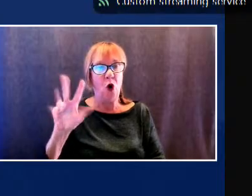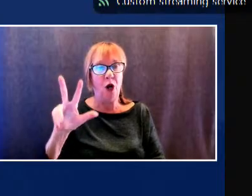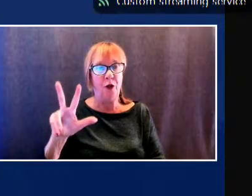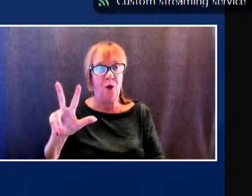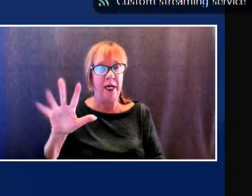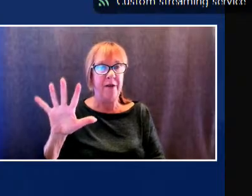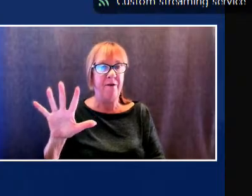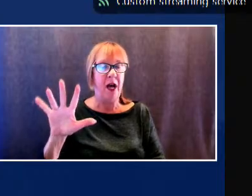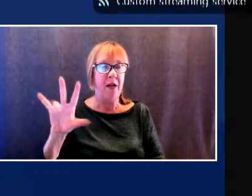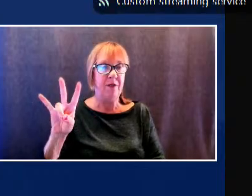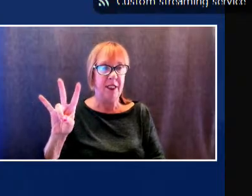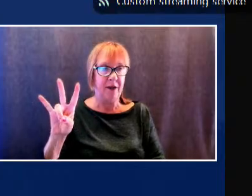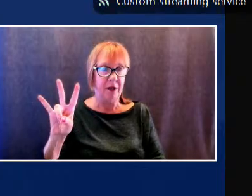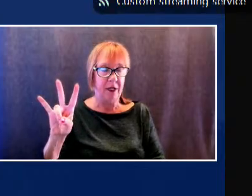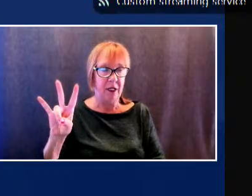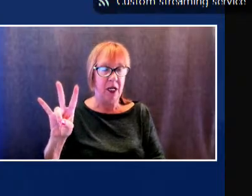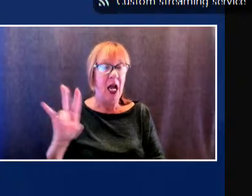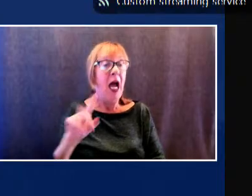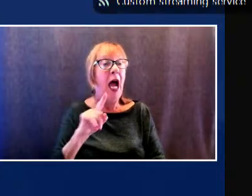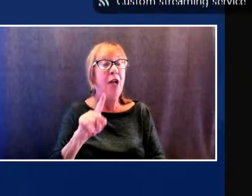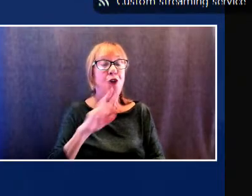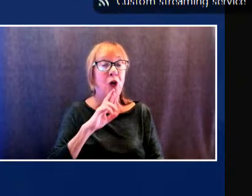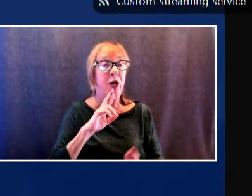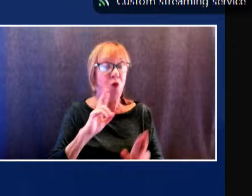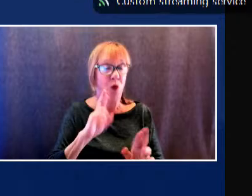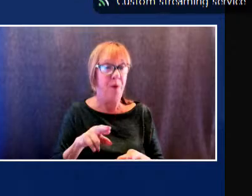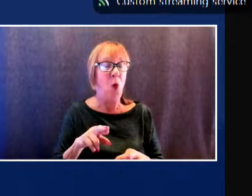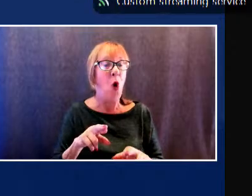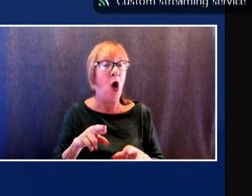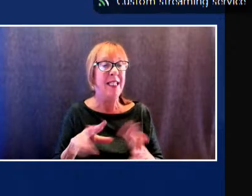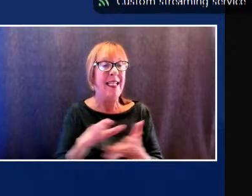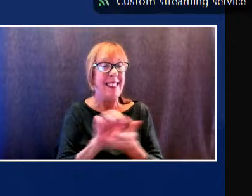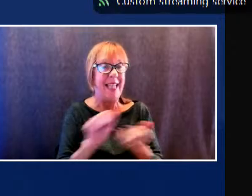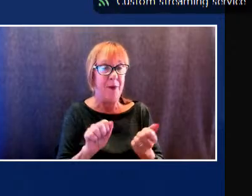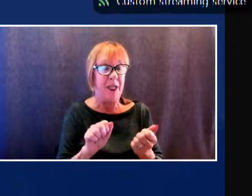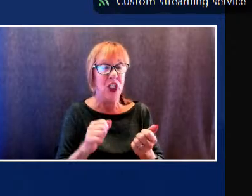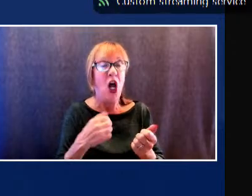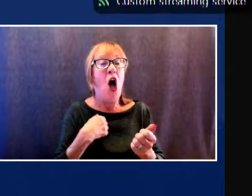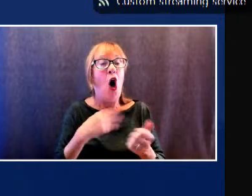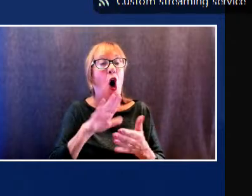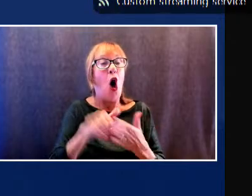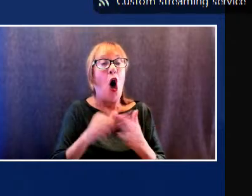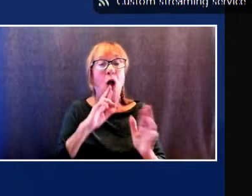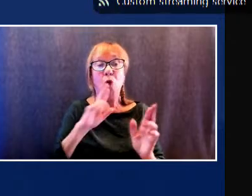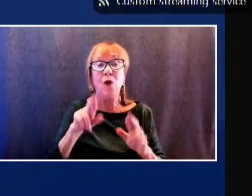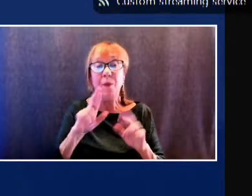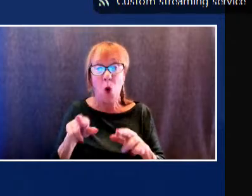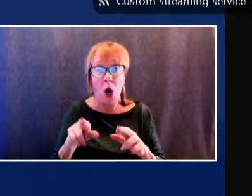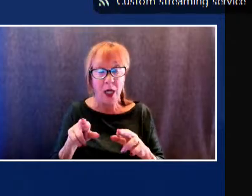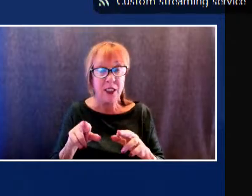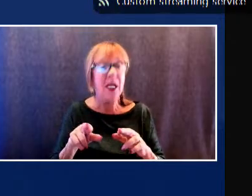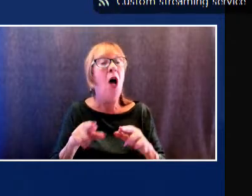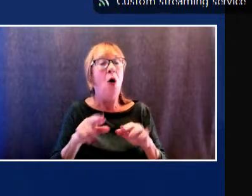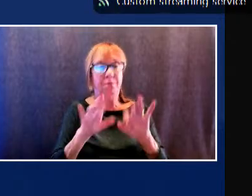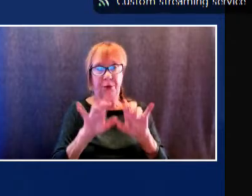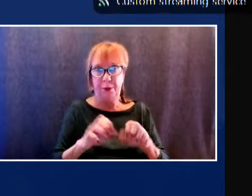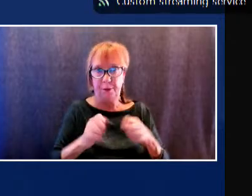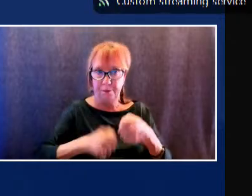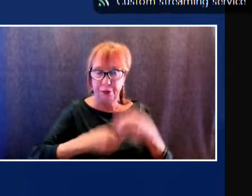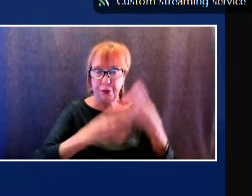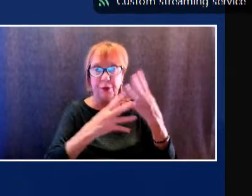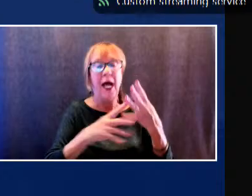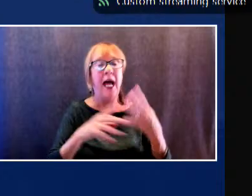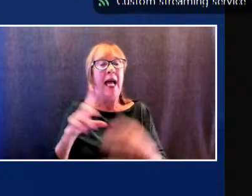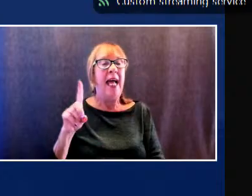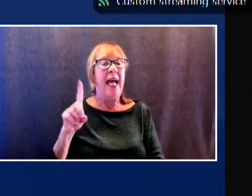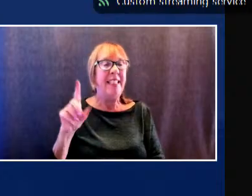1-800-675-4357. And then reported damage is being logged into our GIS database. This real-time data collection